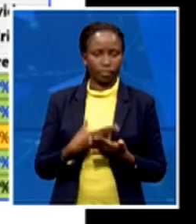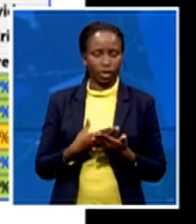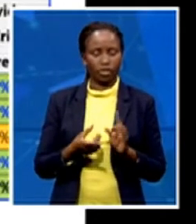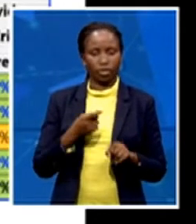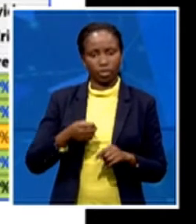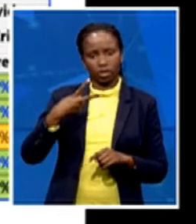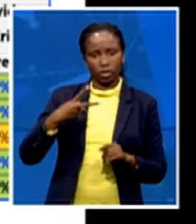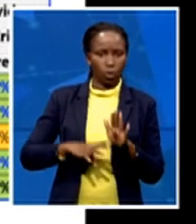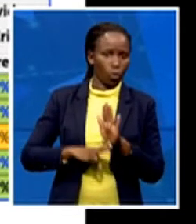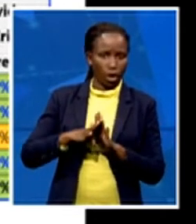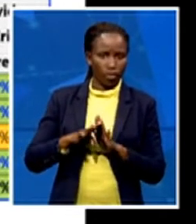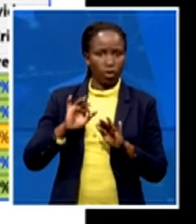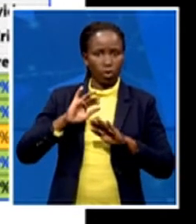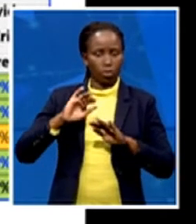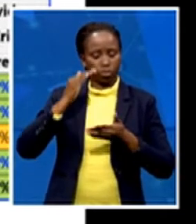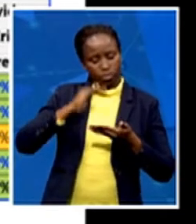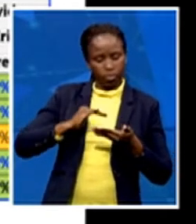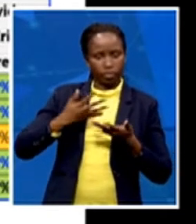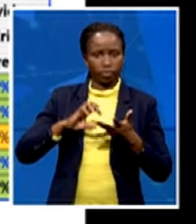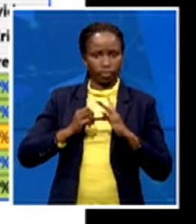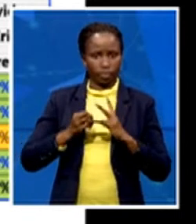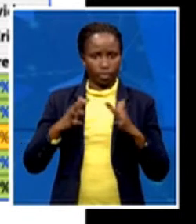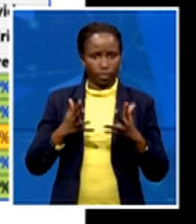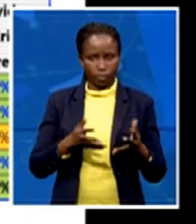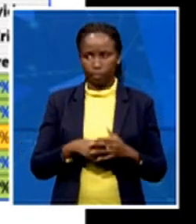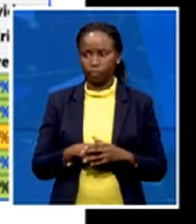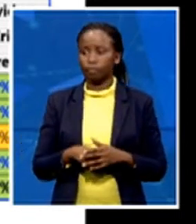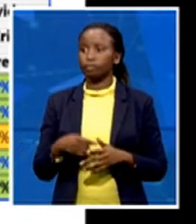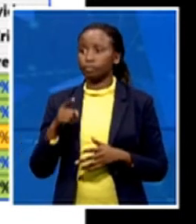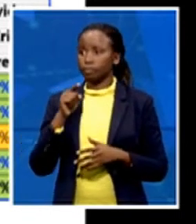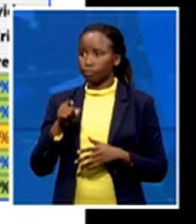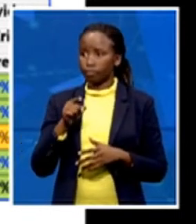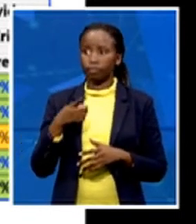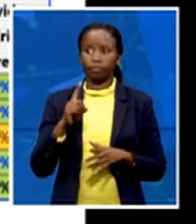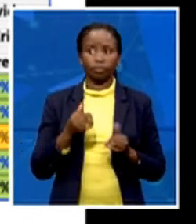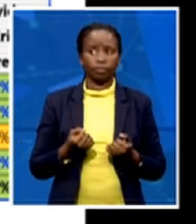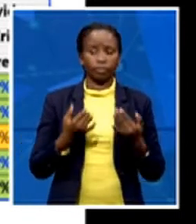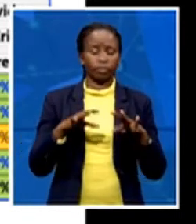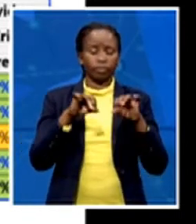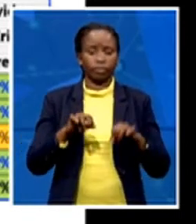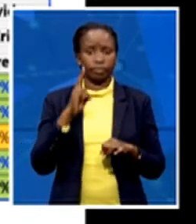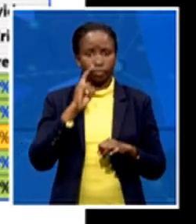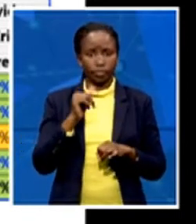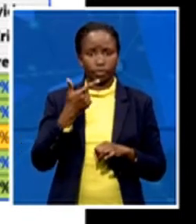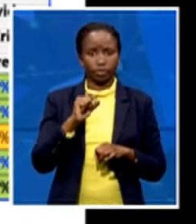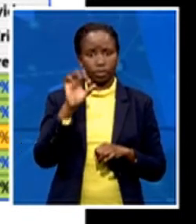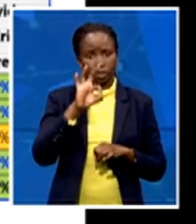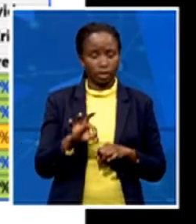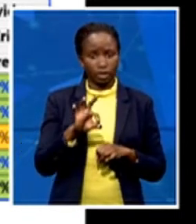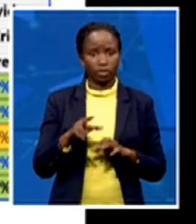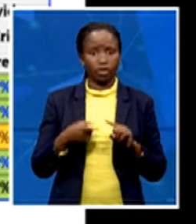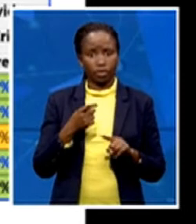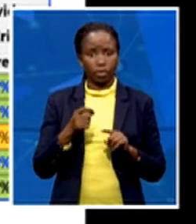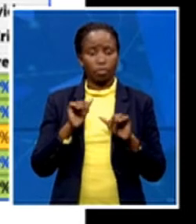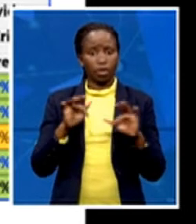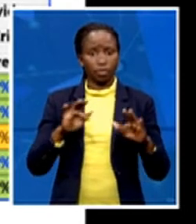this is our dashboard. So you can see now 7% of all the public sector cases are COVID, 80% occupancy. So you still